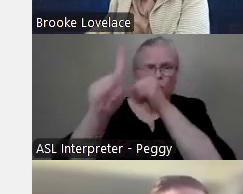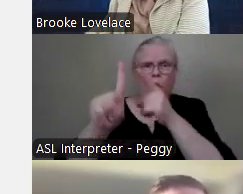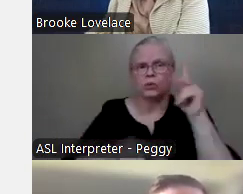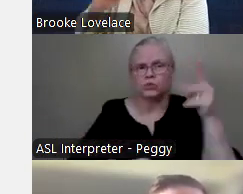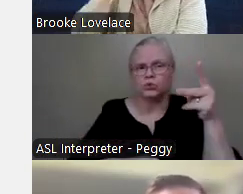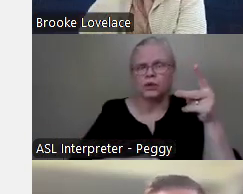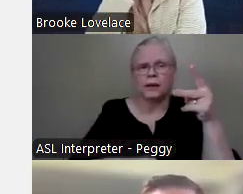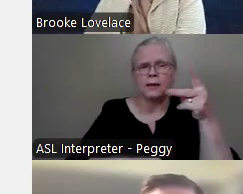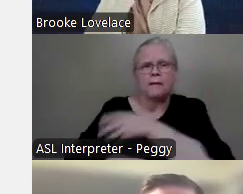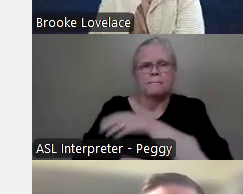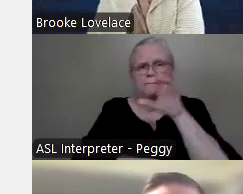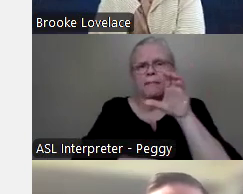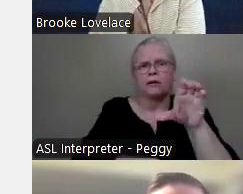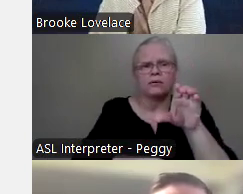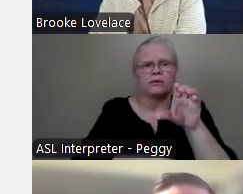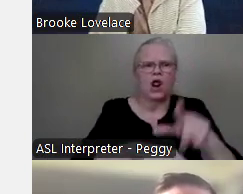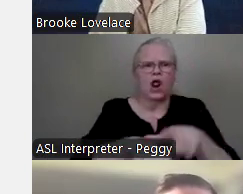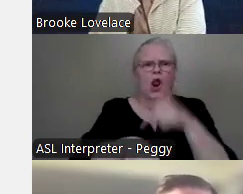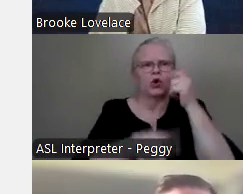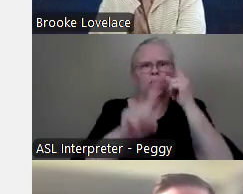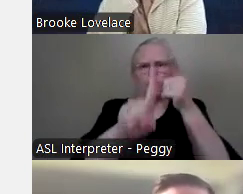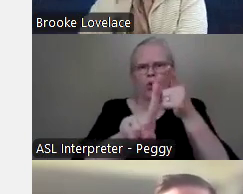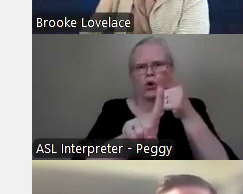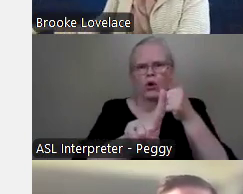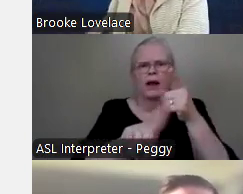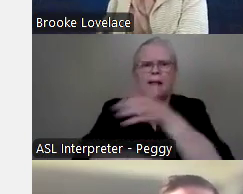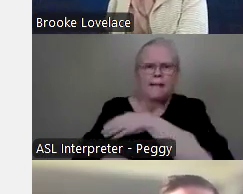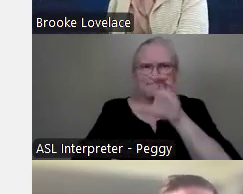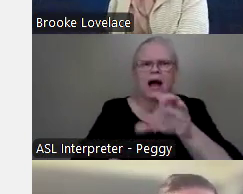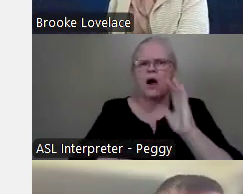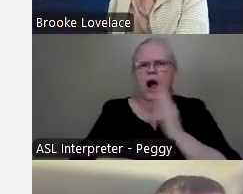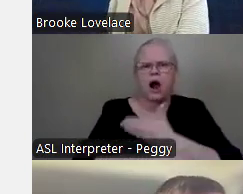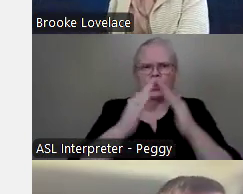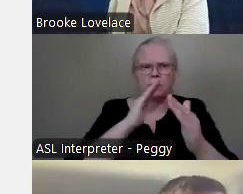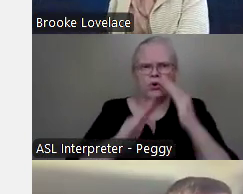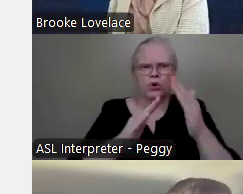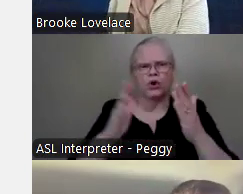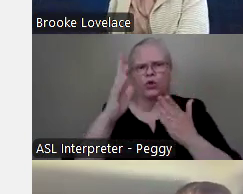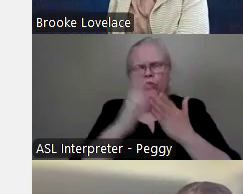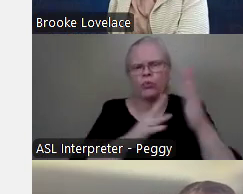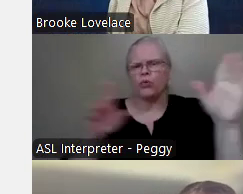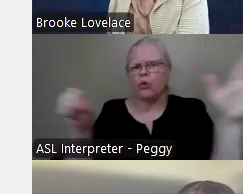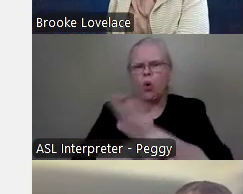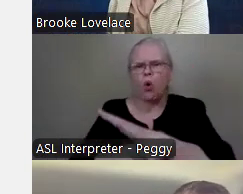the that longer goal, which was all around empowering our communities through systems change.